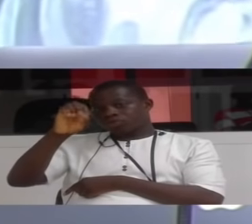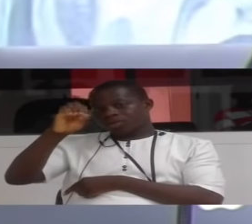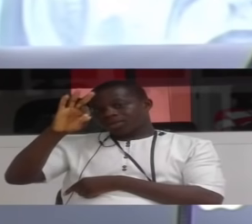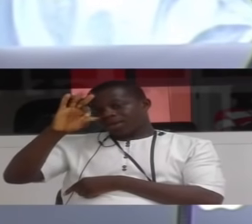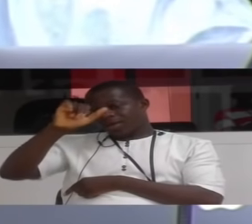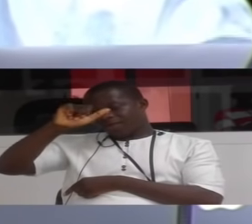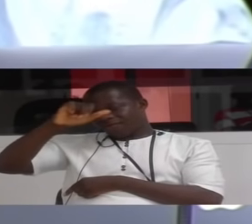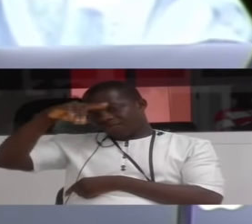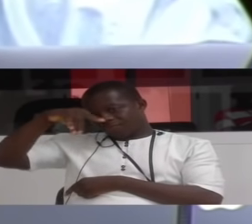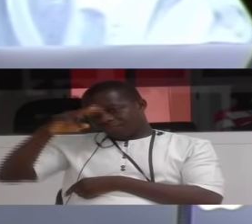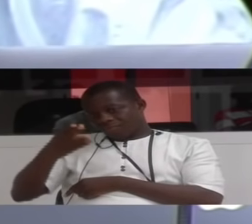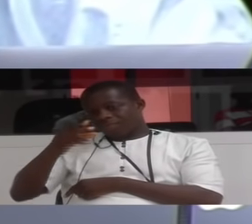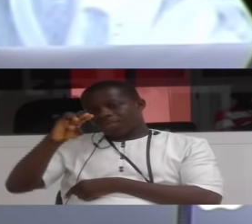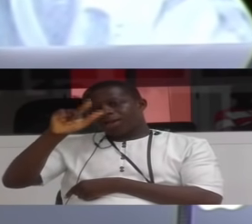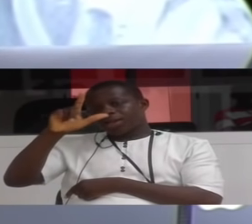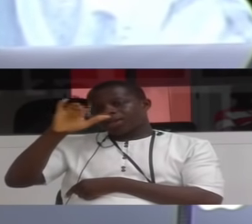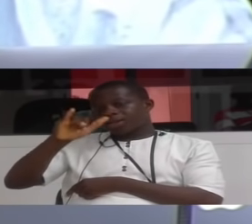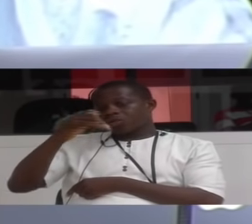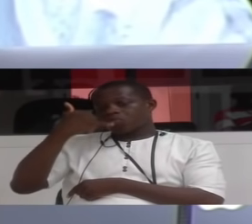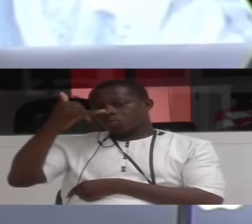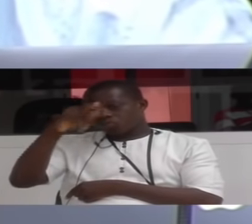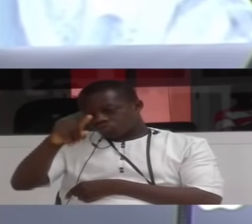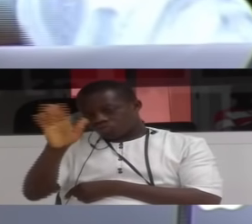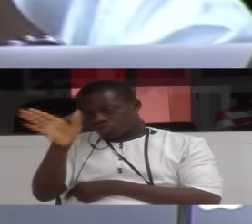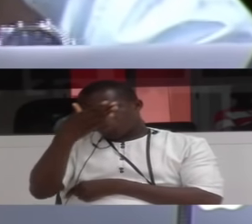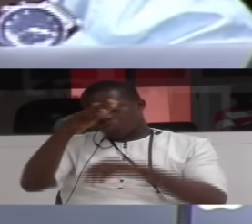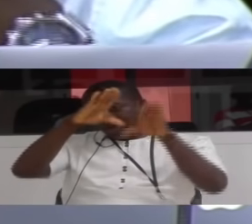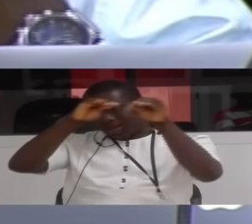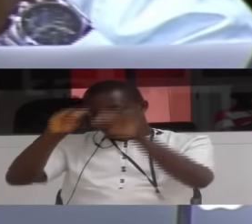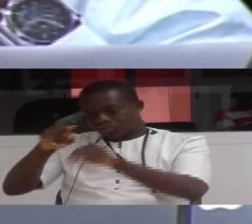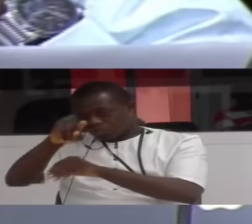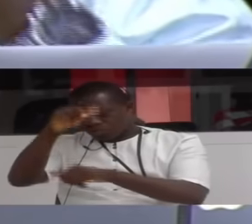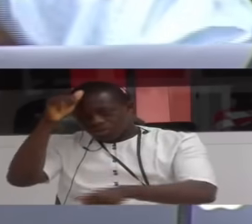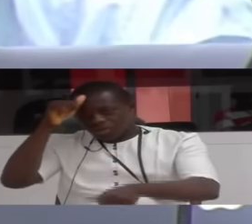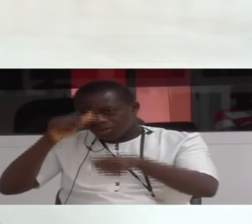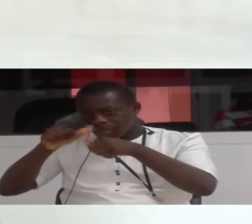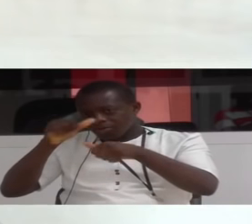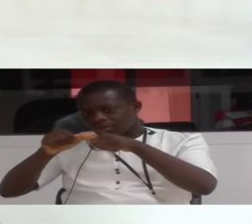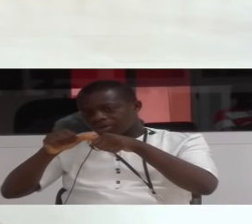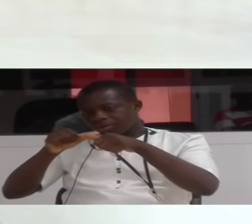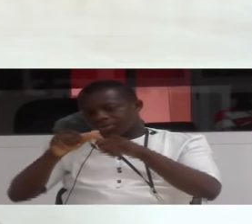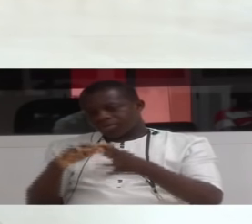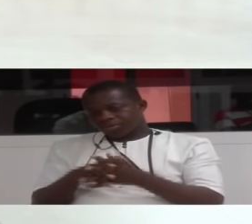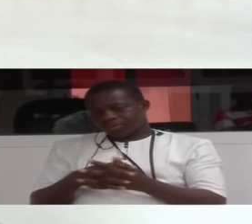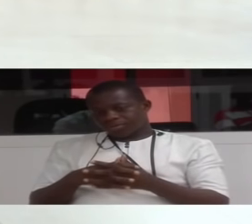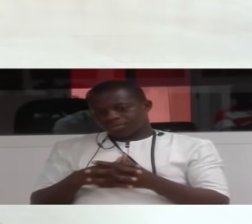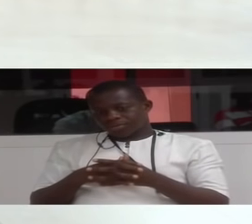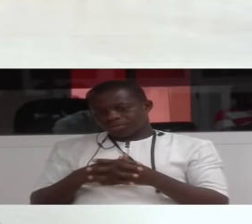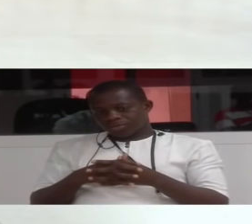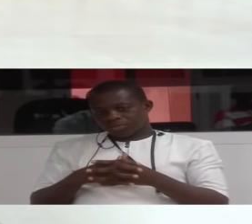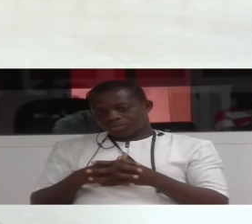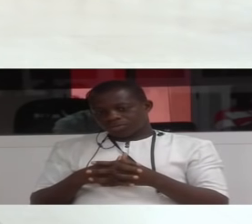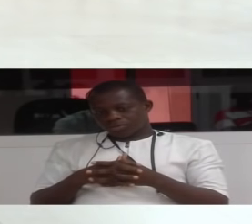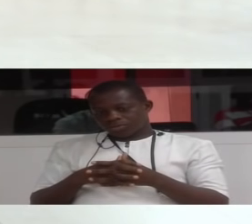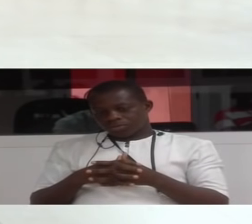to go on an operation. Do you recall that? Nyum fonya comment on unko. Birali bita Mustafa Koli la kuola. Malik